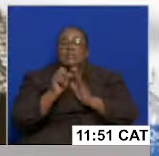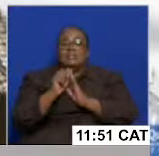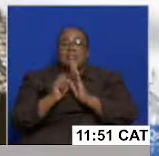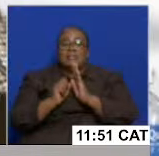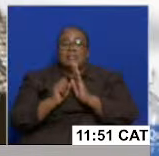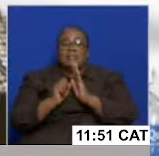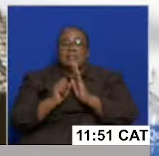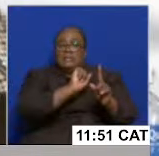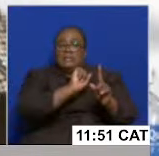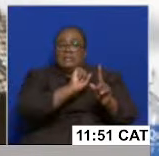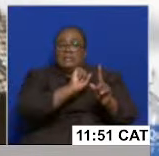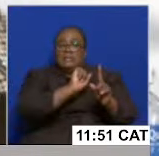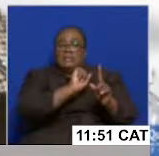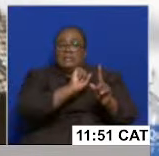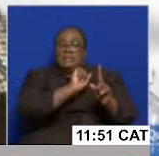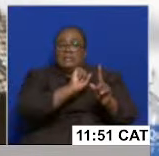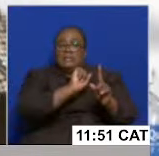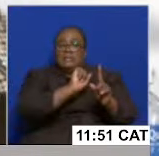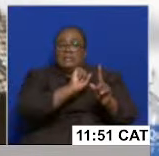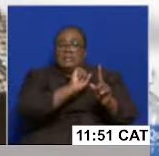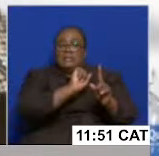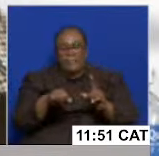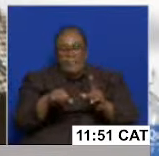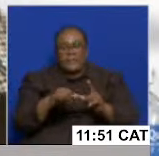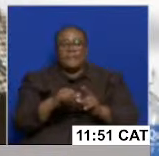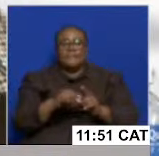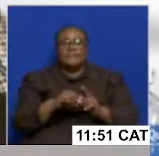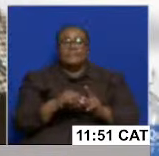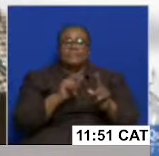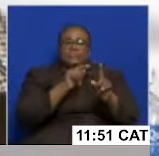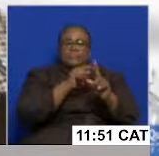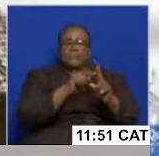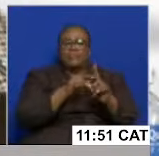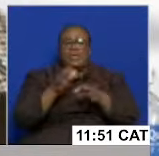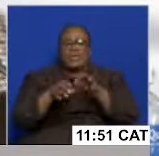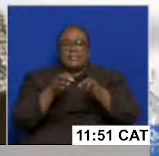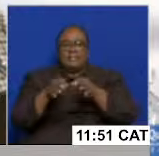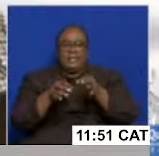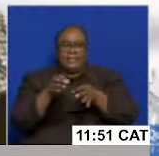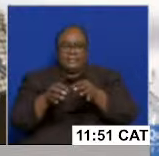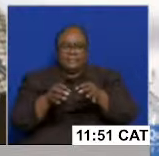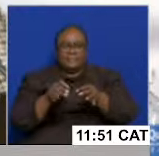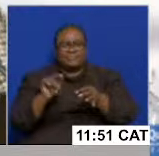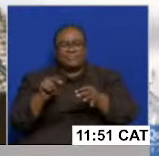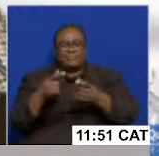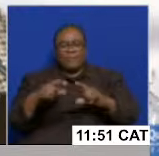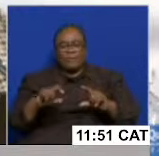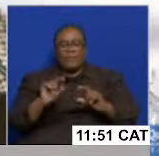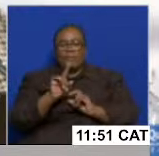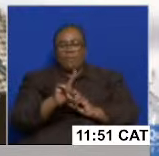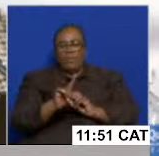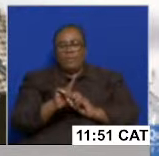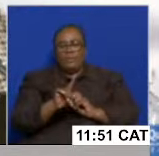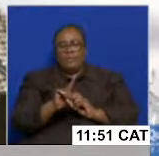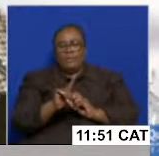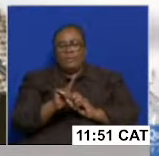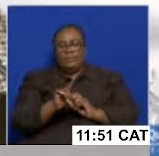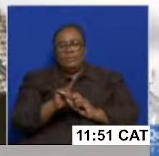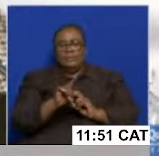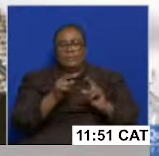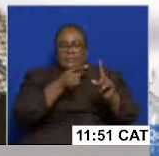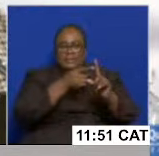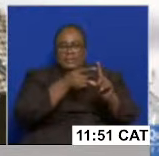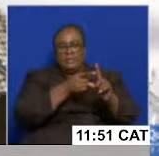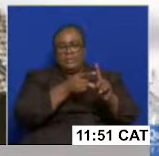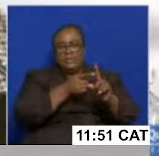And Yes, I do. the deponent describes himself there in paragraph 1, and he sets